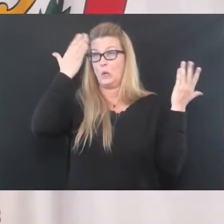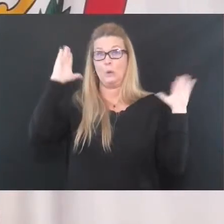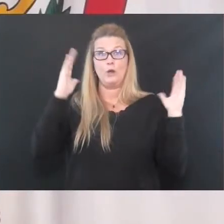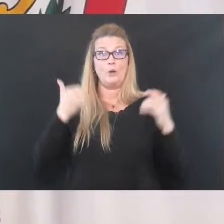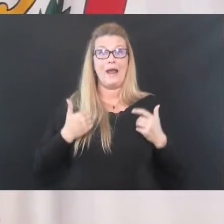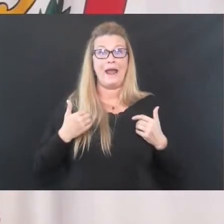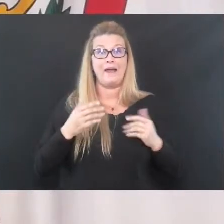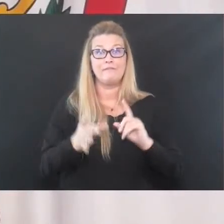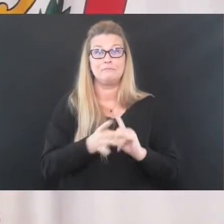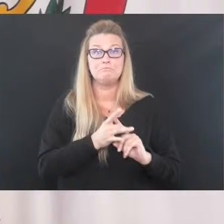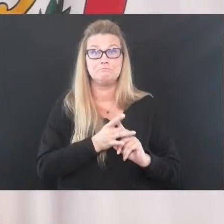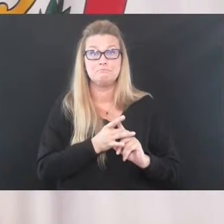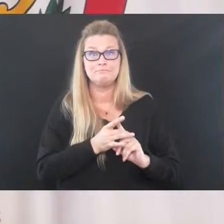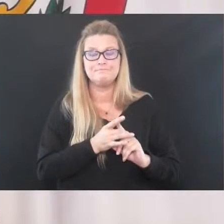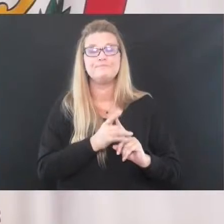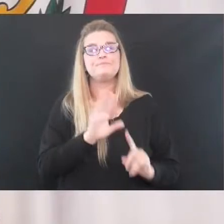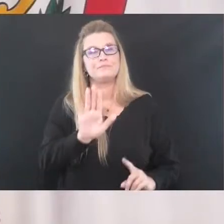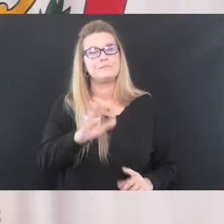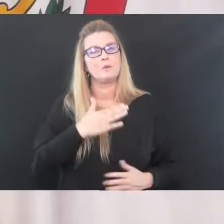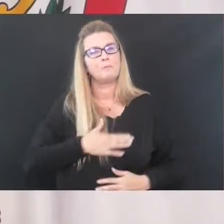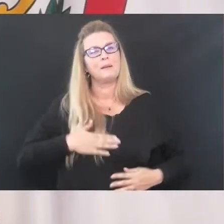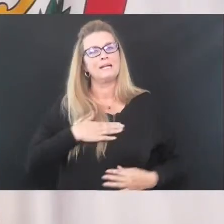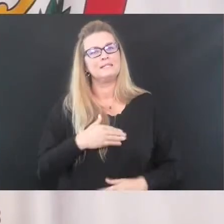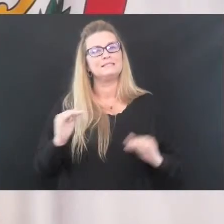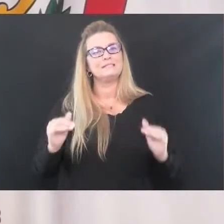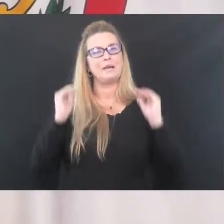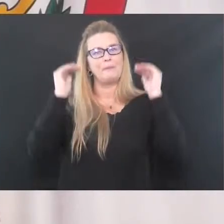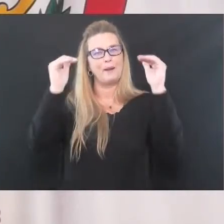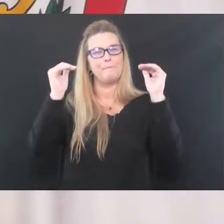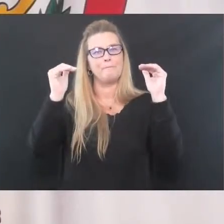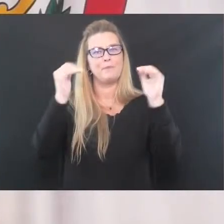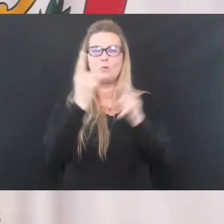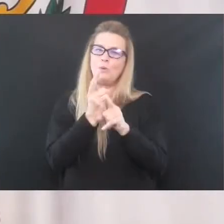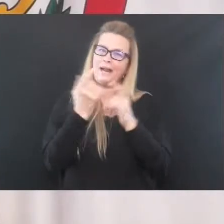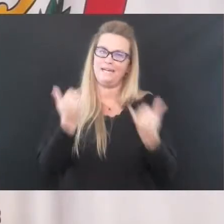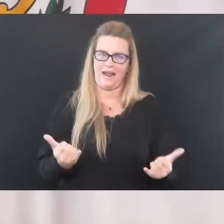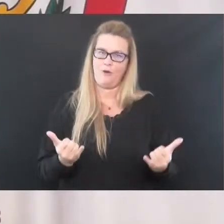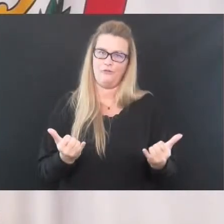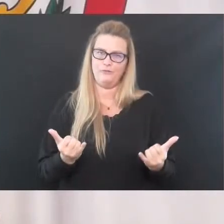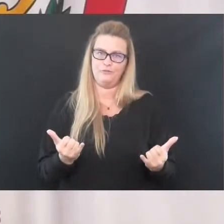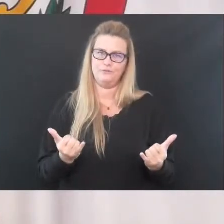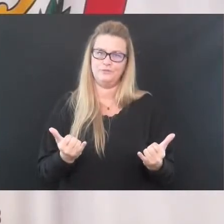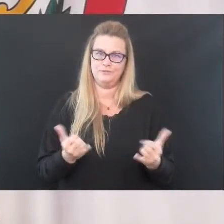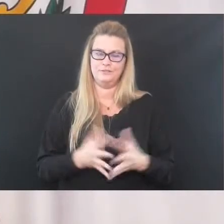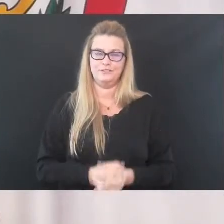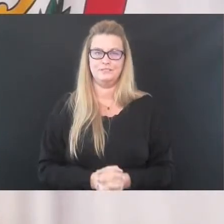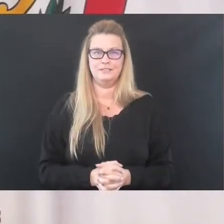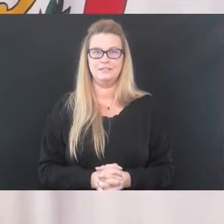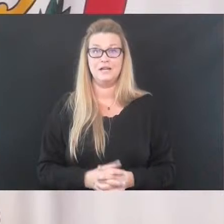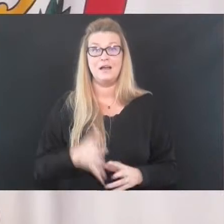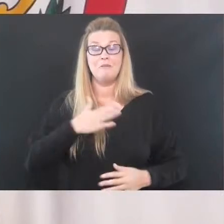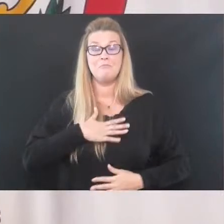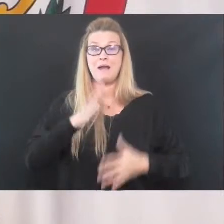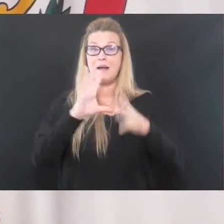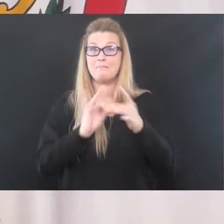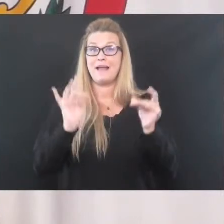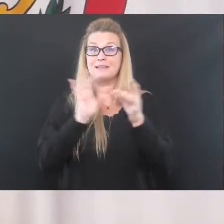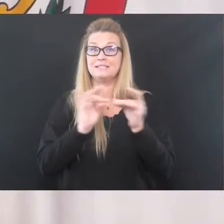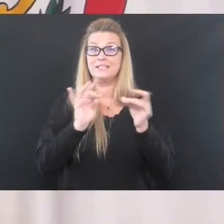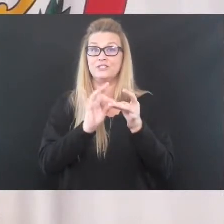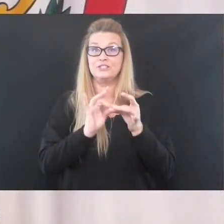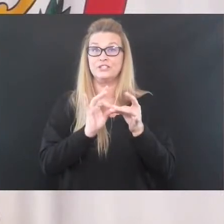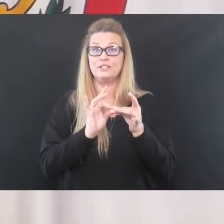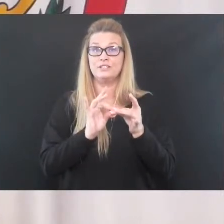got. So please step up. Right now, step up. My message to you will be a little bit